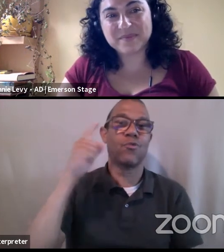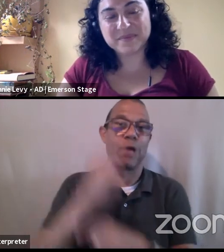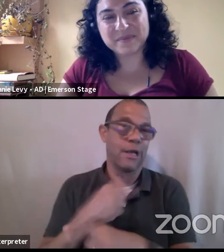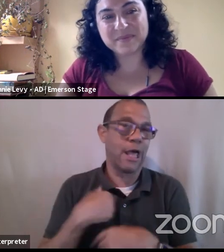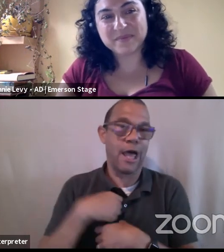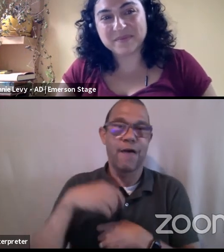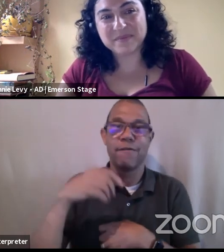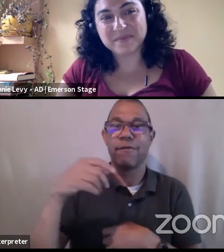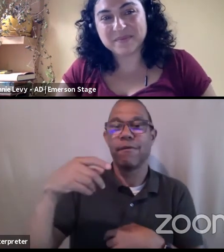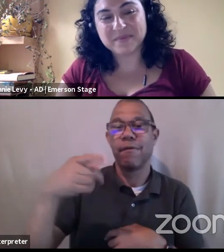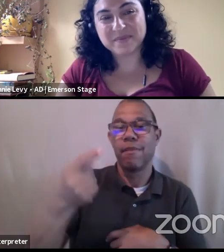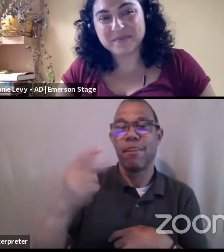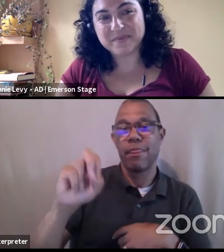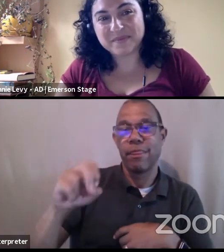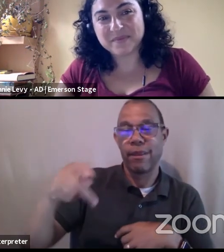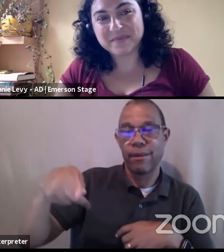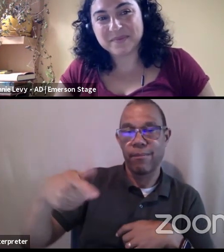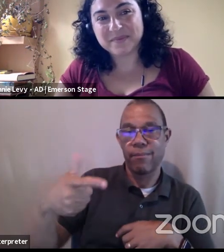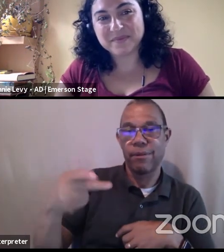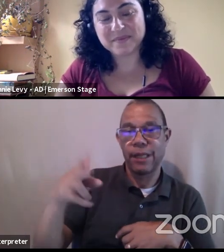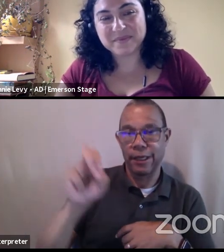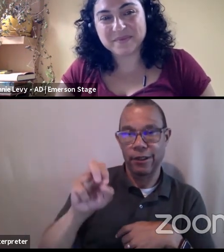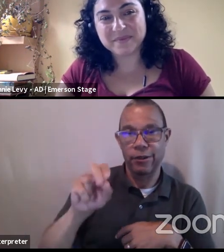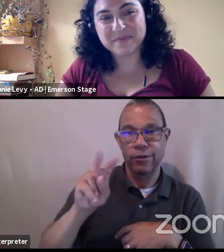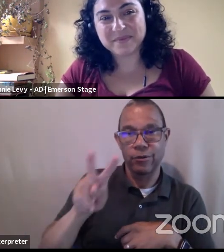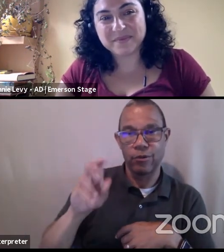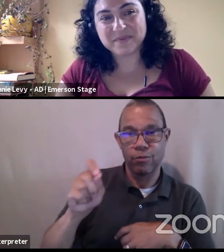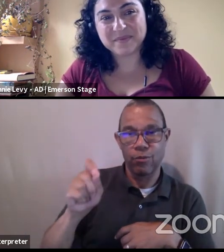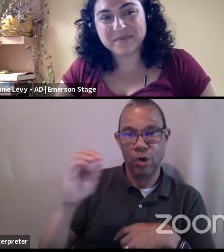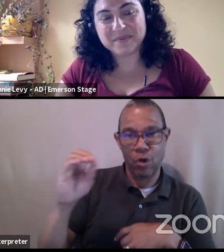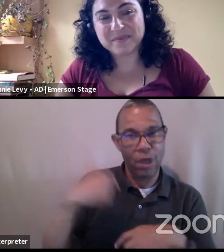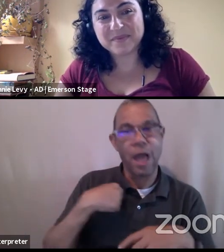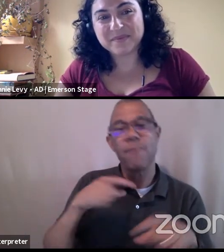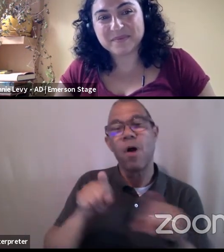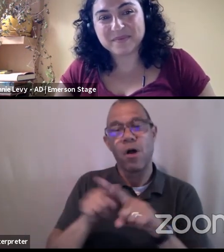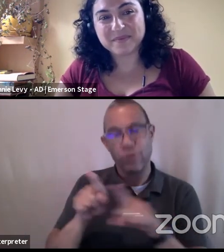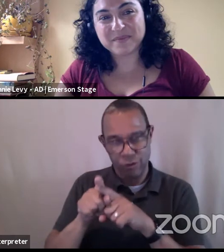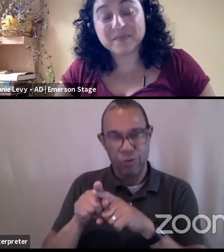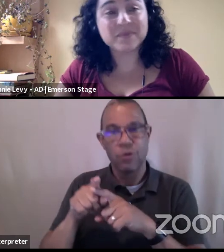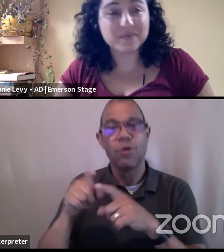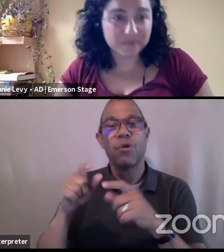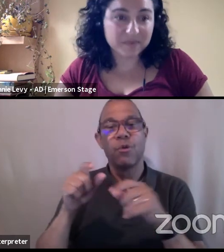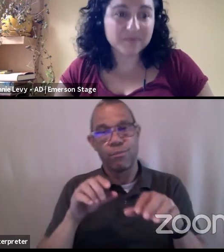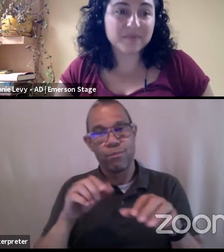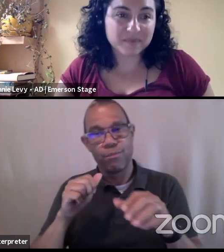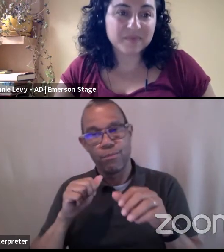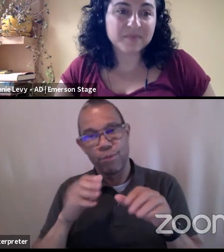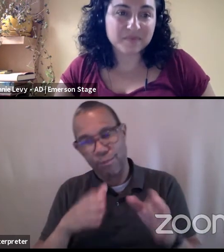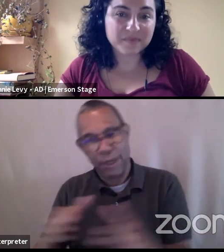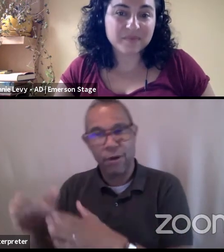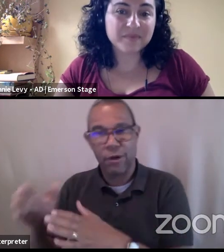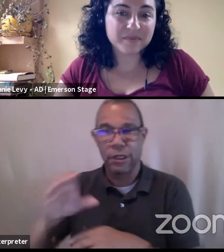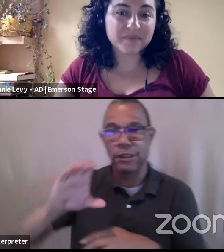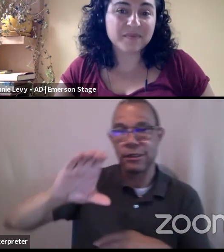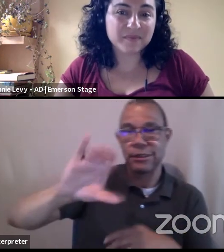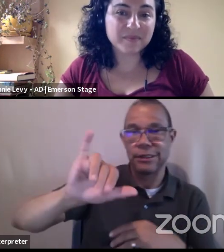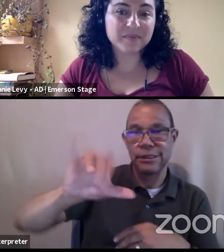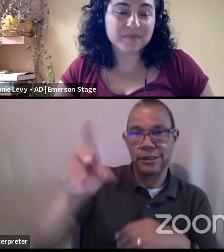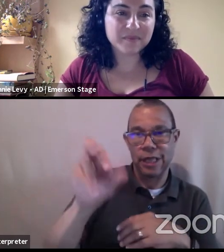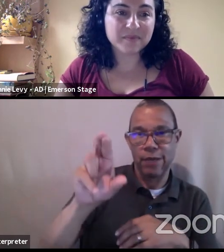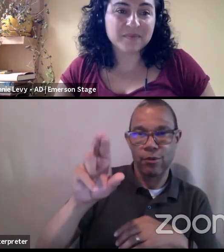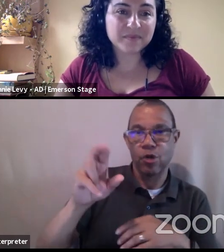uh preparing a uh uh cyber performance also online uh using